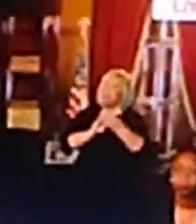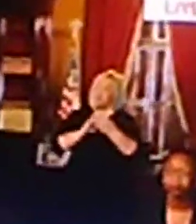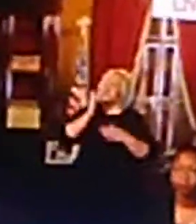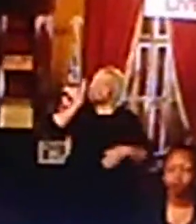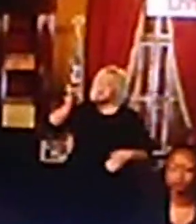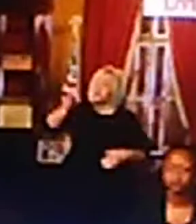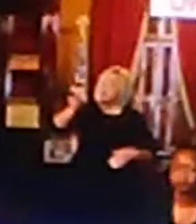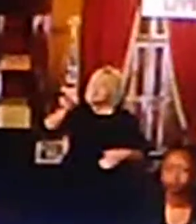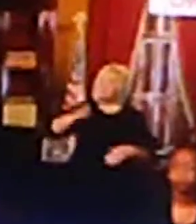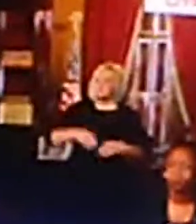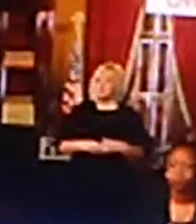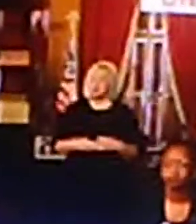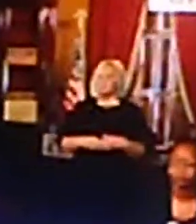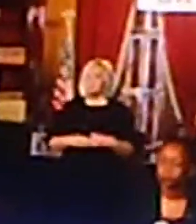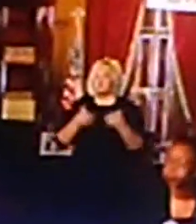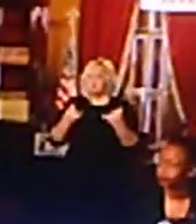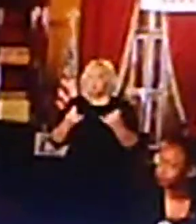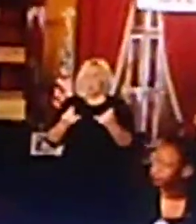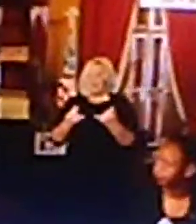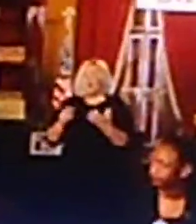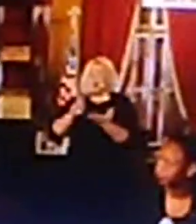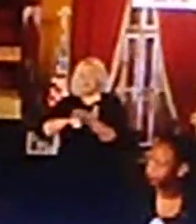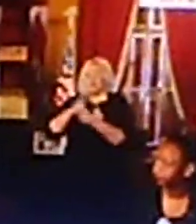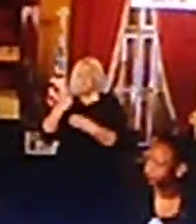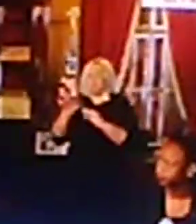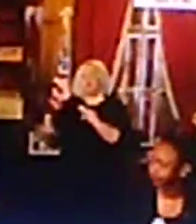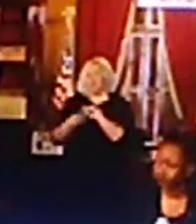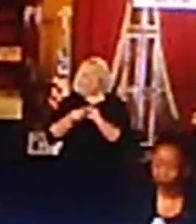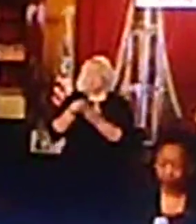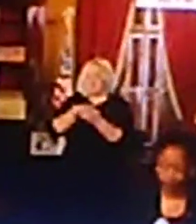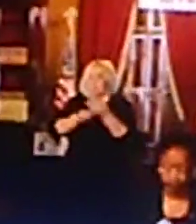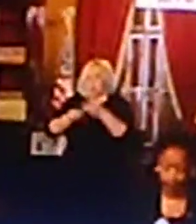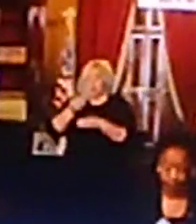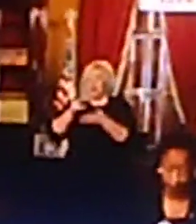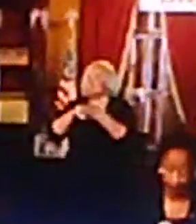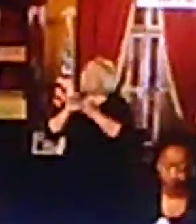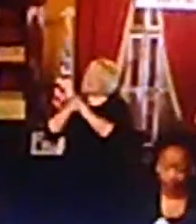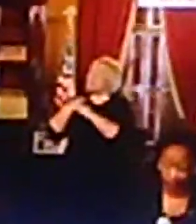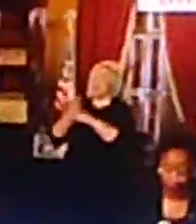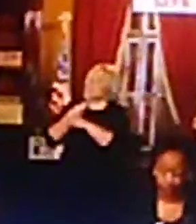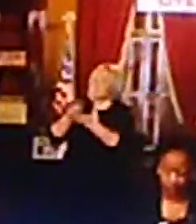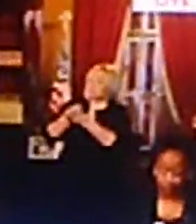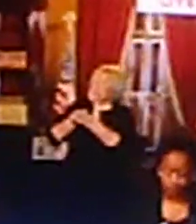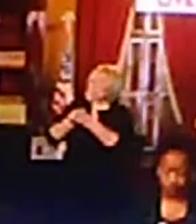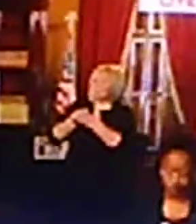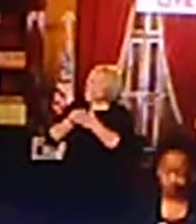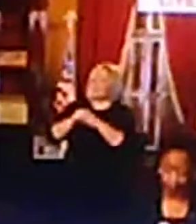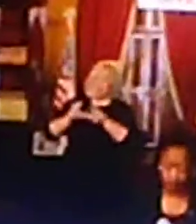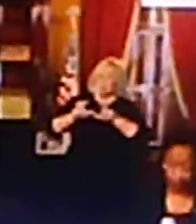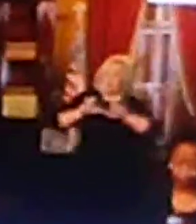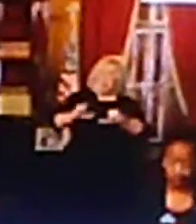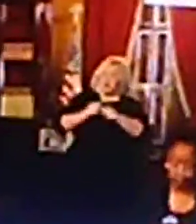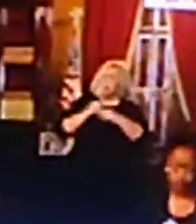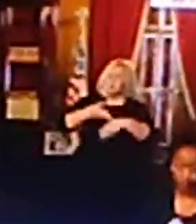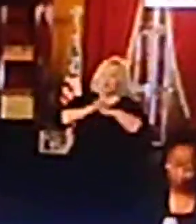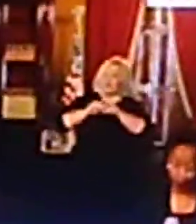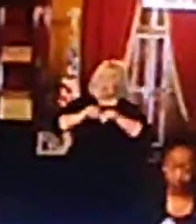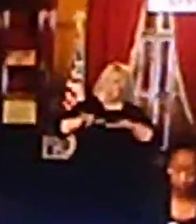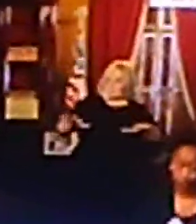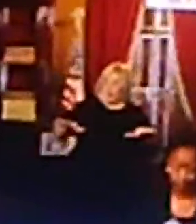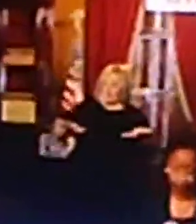Today, I also signed 2 supplemental budgets that reprioritized funding to slow the spread of COVID-19. The supplemental